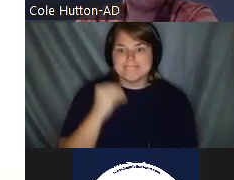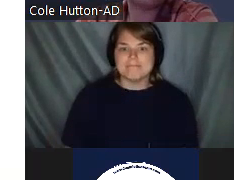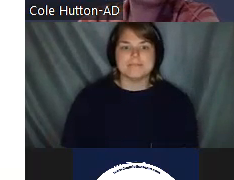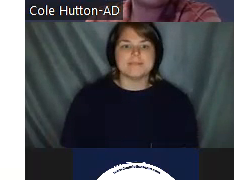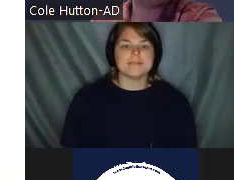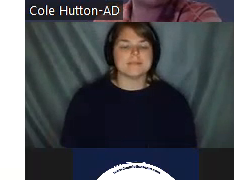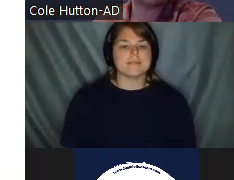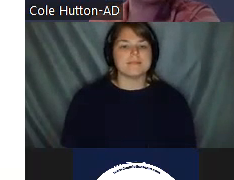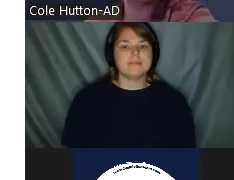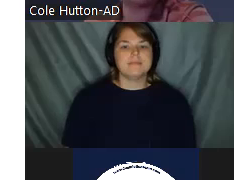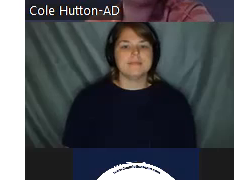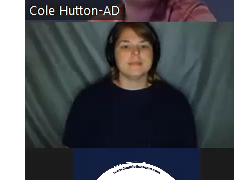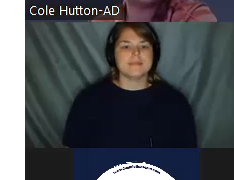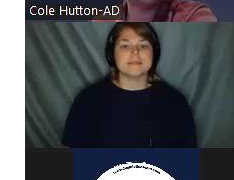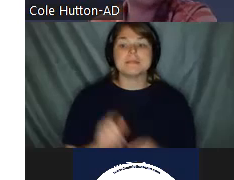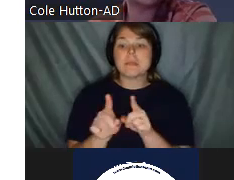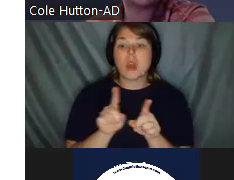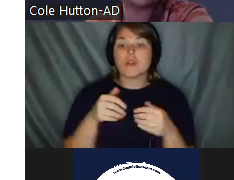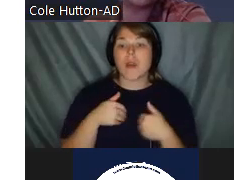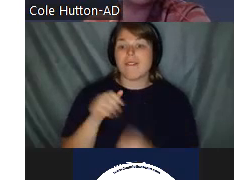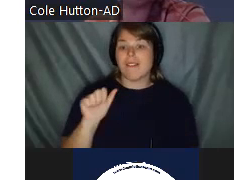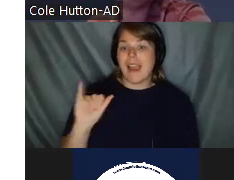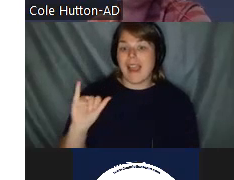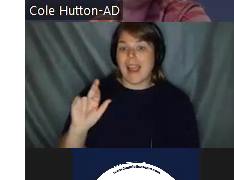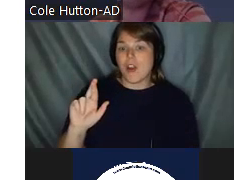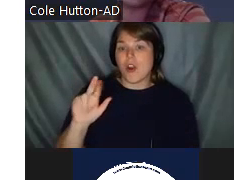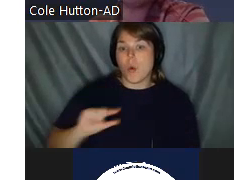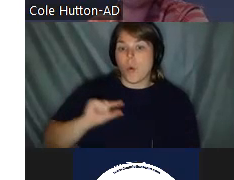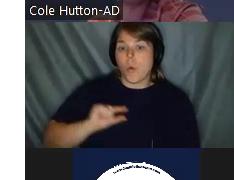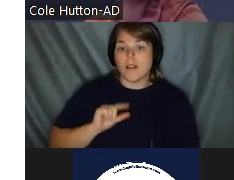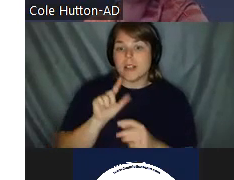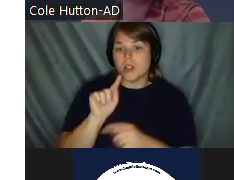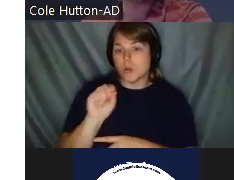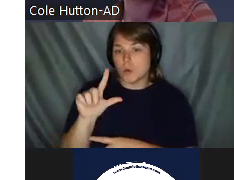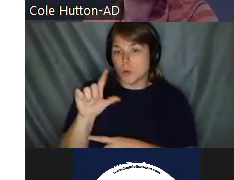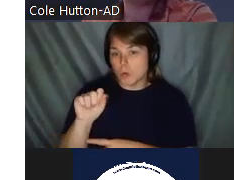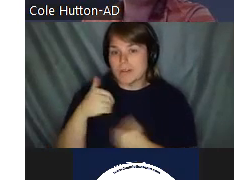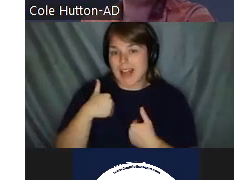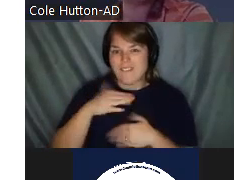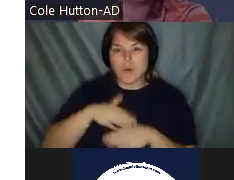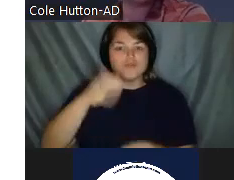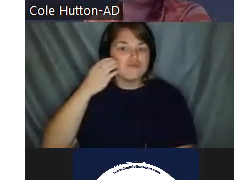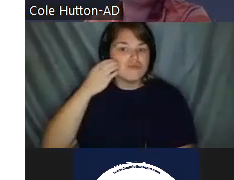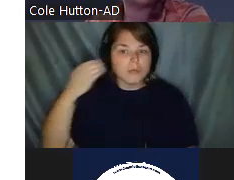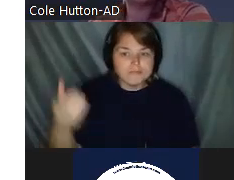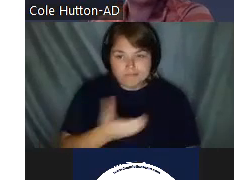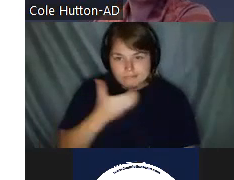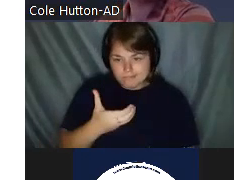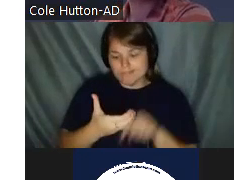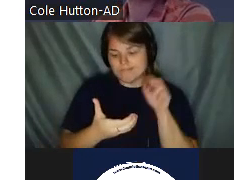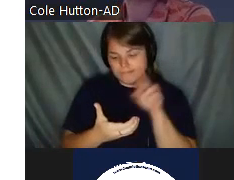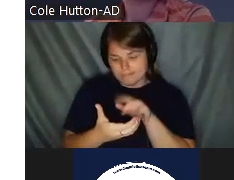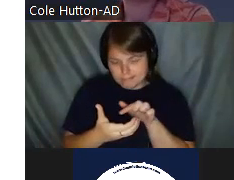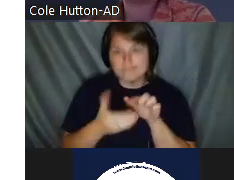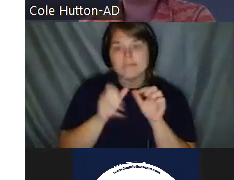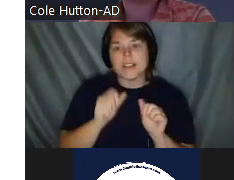And then we also have some air quality tools, some mobile tools that you can use to check air quality